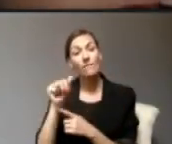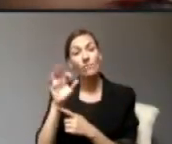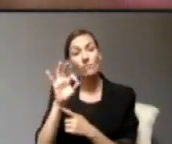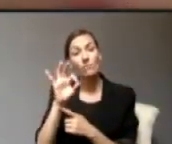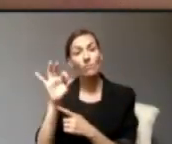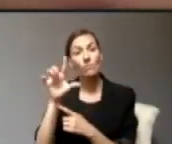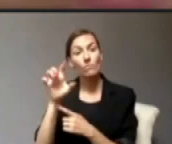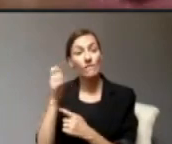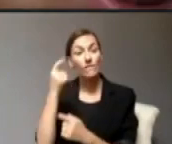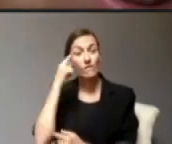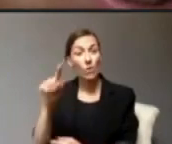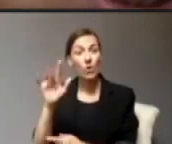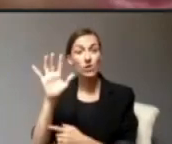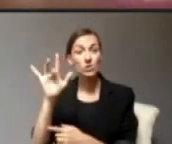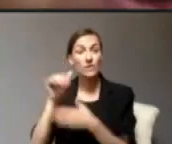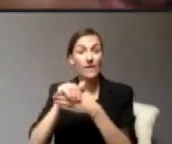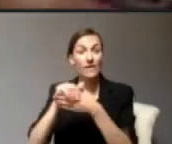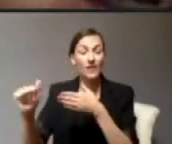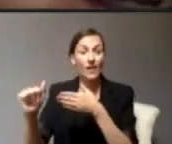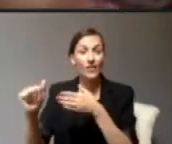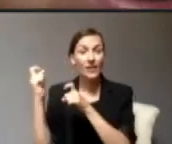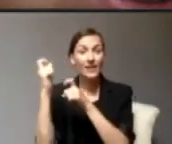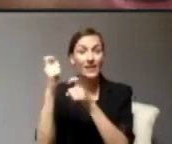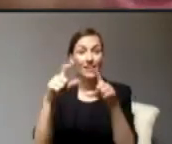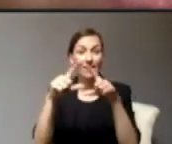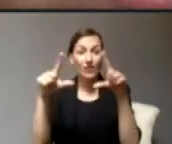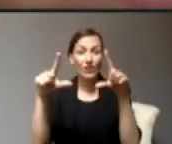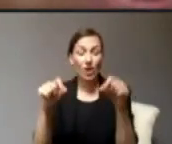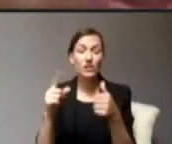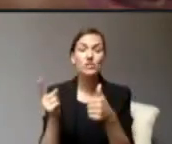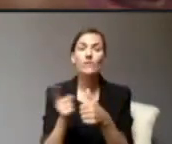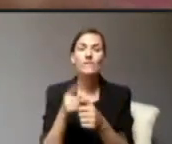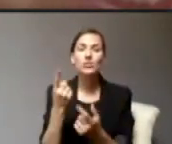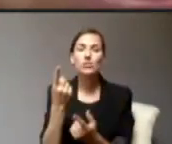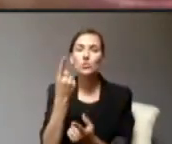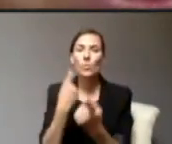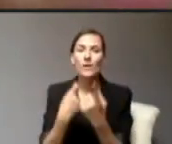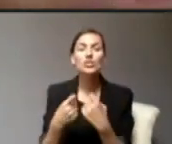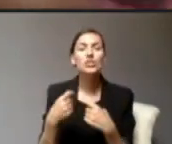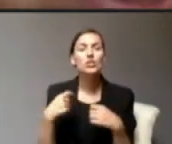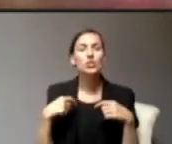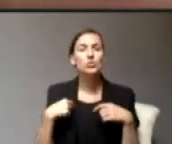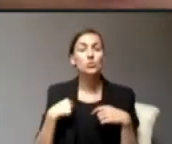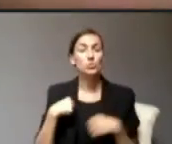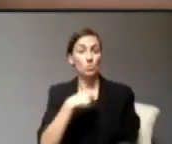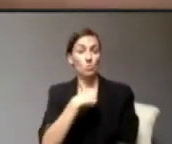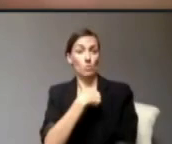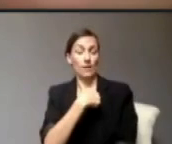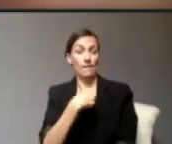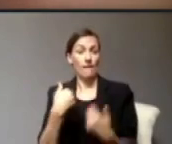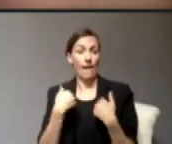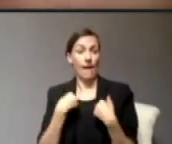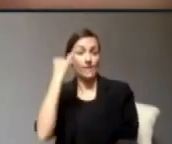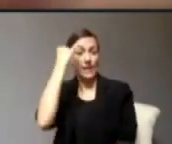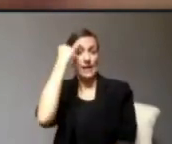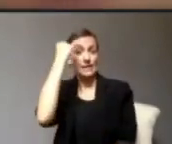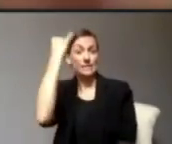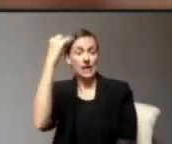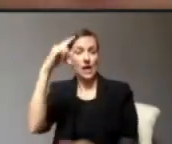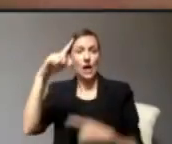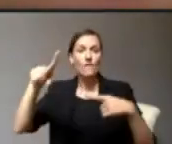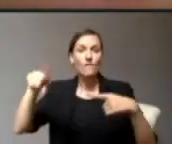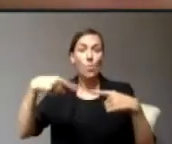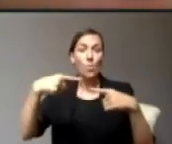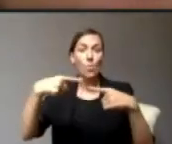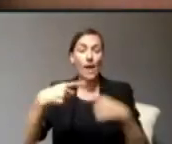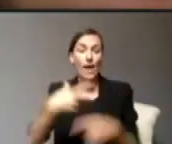card. So the first question, Dr. Fuller, is, do we have an idea of when a vaccine will be